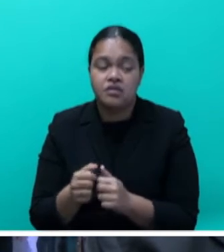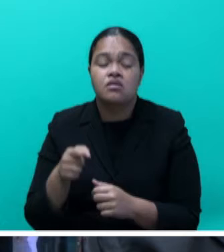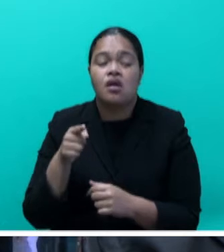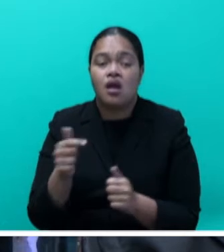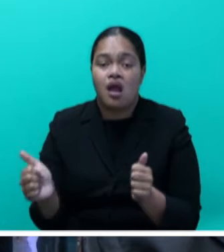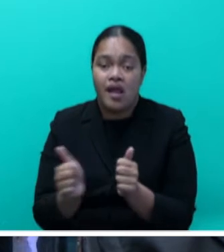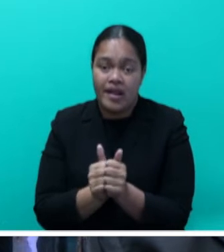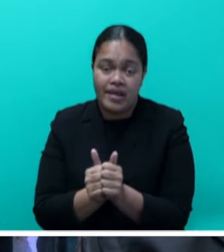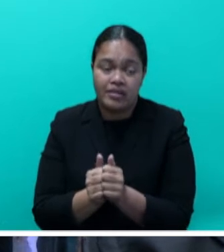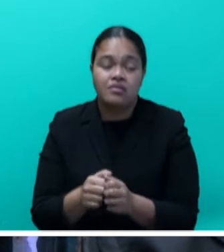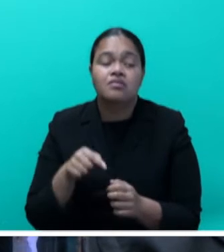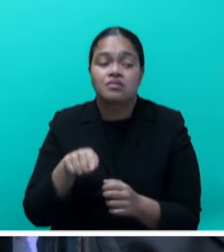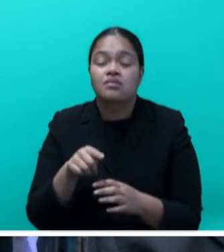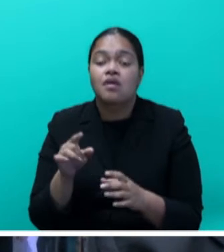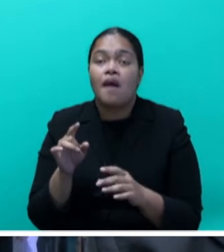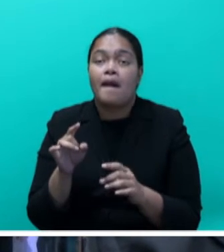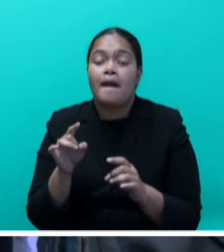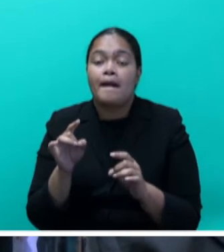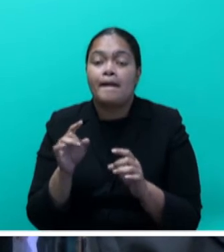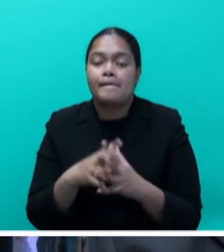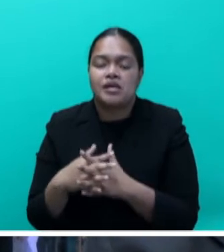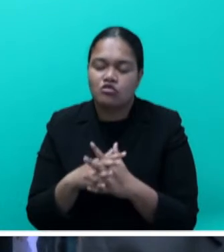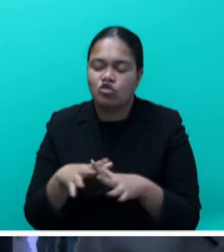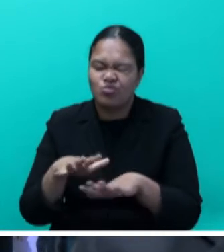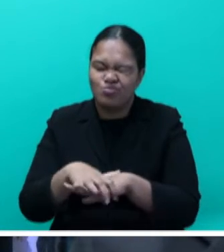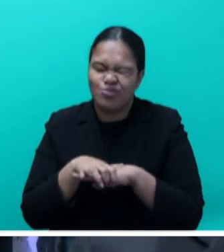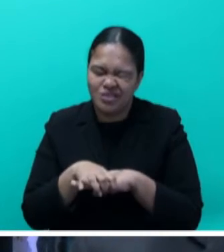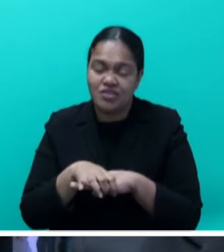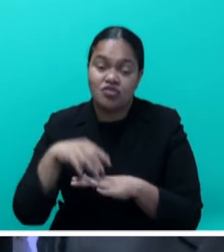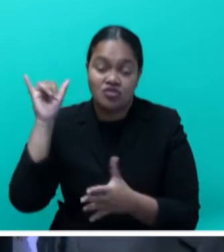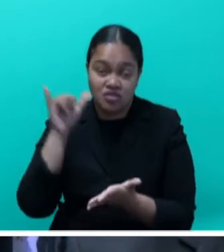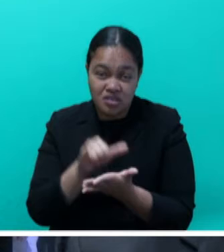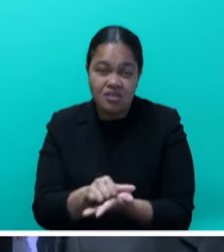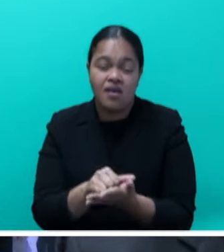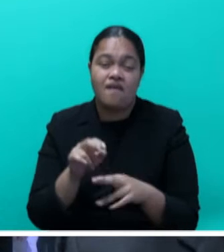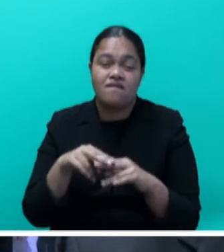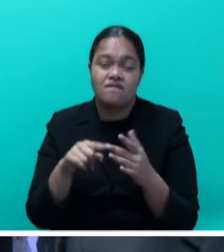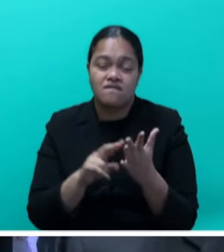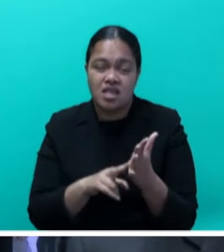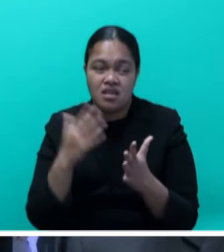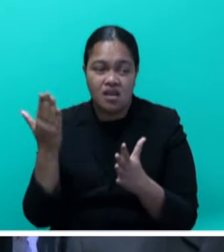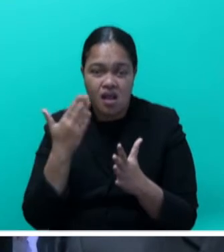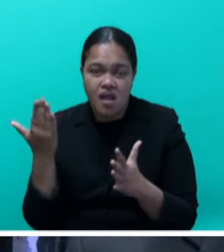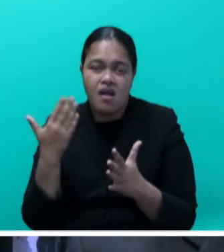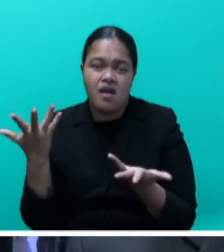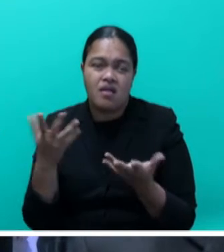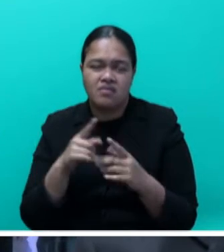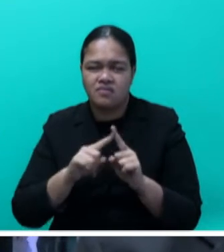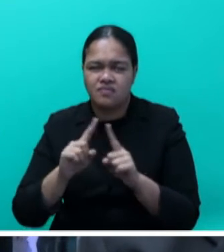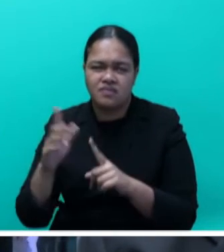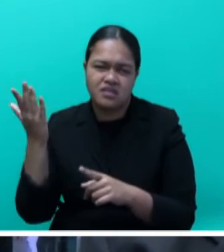Airlines, American Airlines, British Airways, Cathay Pacific, Finnair, Iberia, Japan